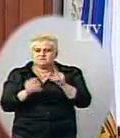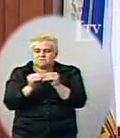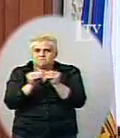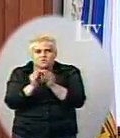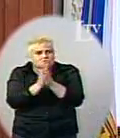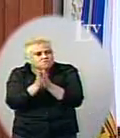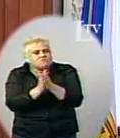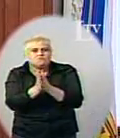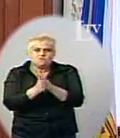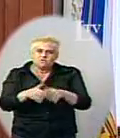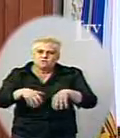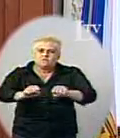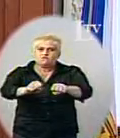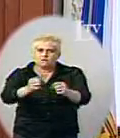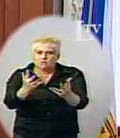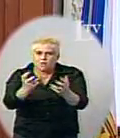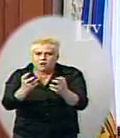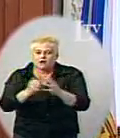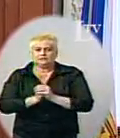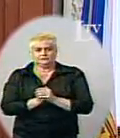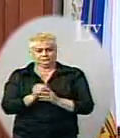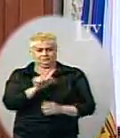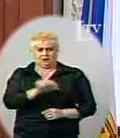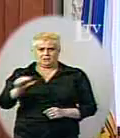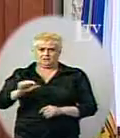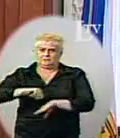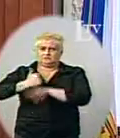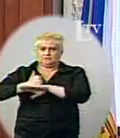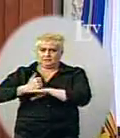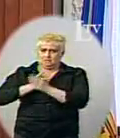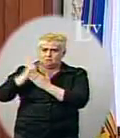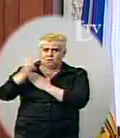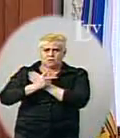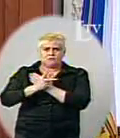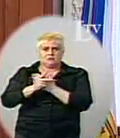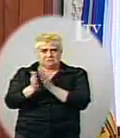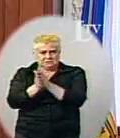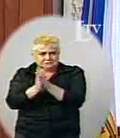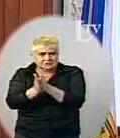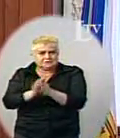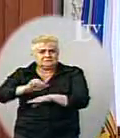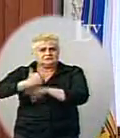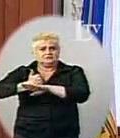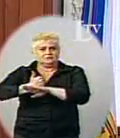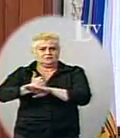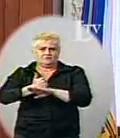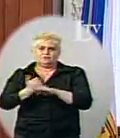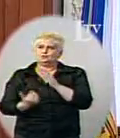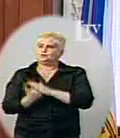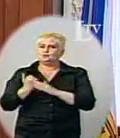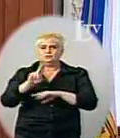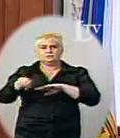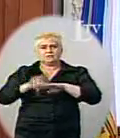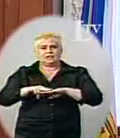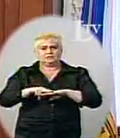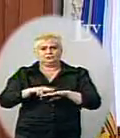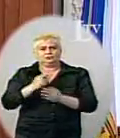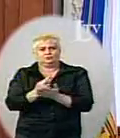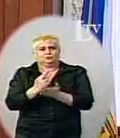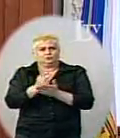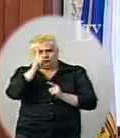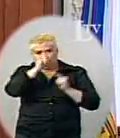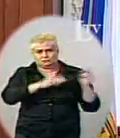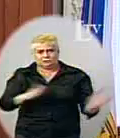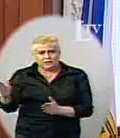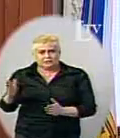with a new mineral incentive program, fulfilling a commitment in the new natural resources strategy to provide